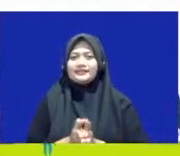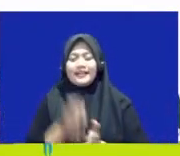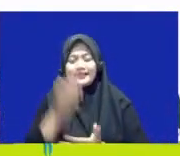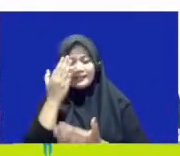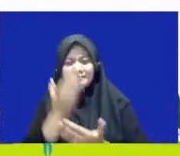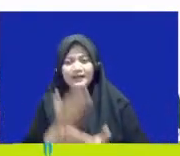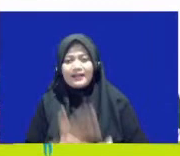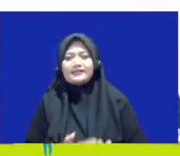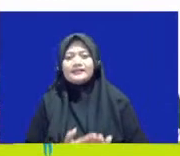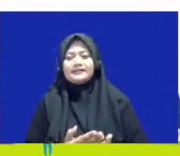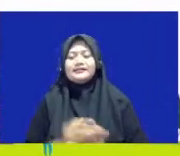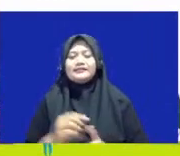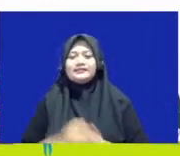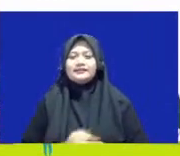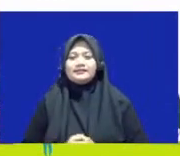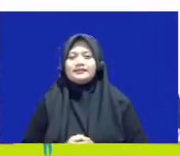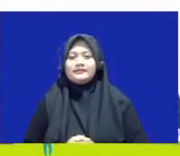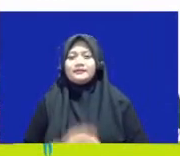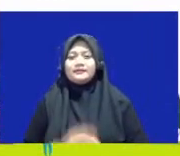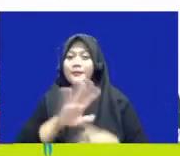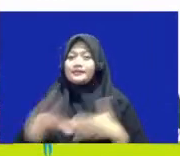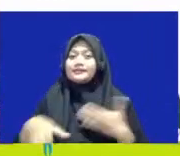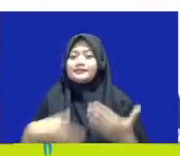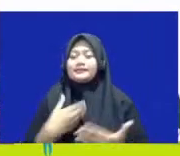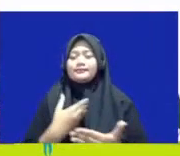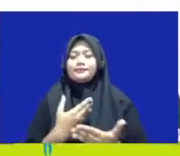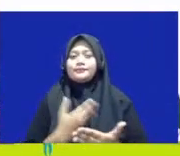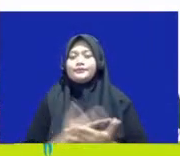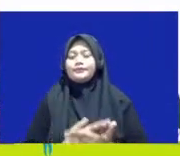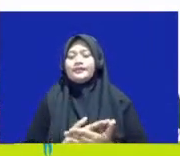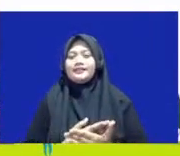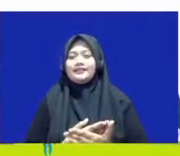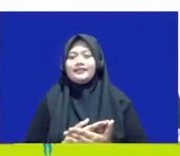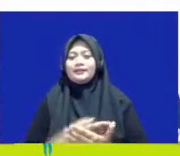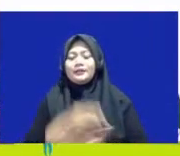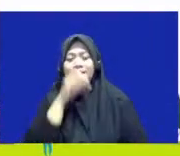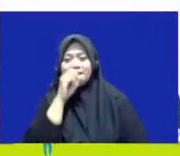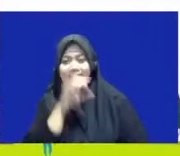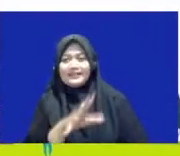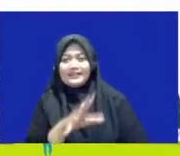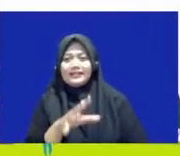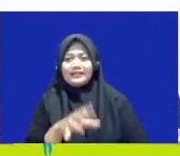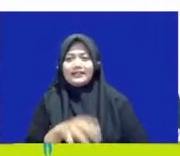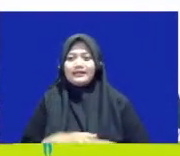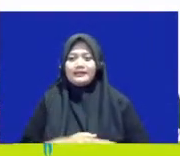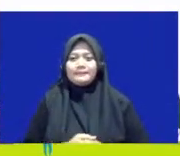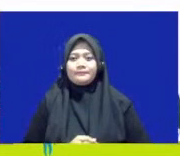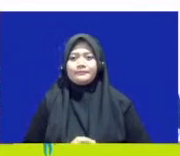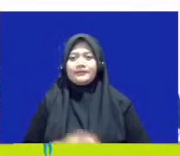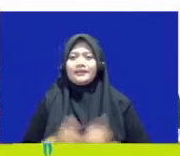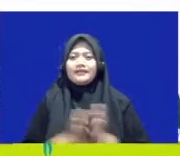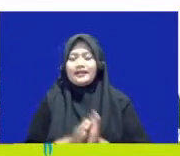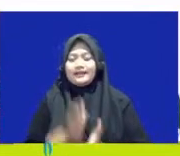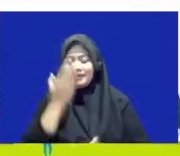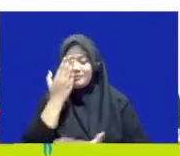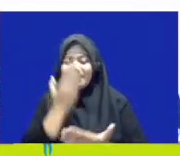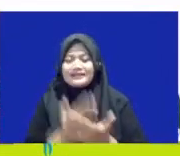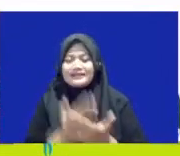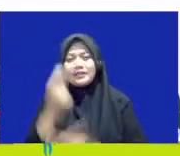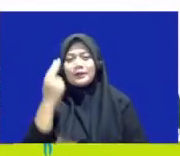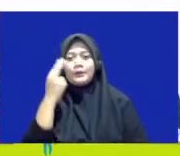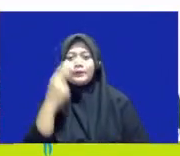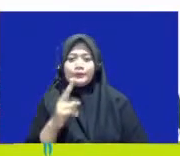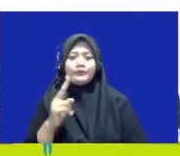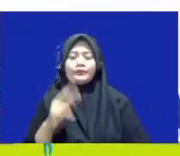to all the other speakers. Thank you to Pete Fakten in Bangladesh and